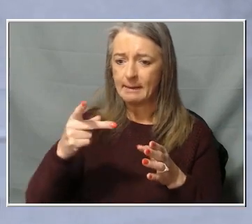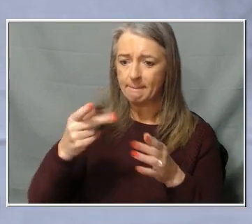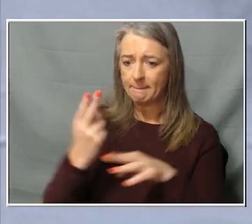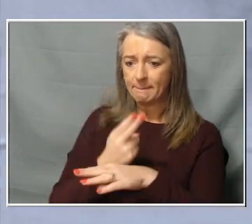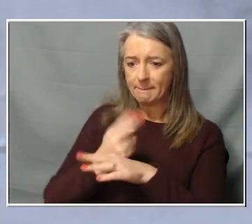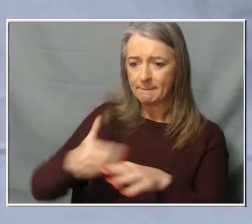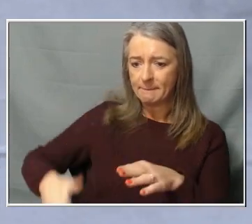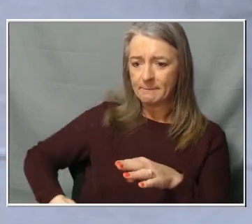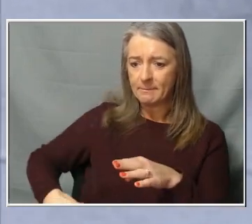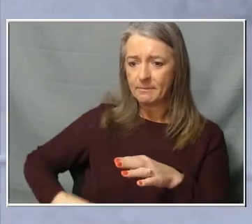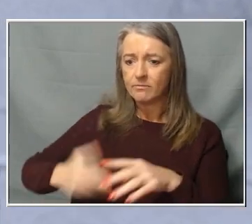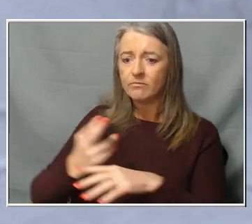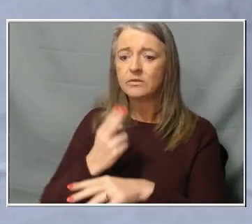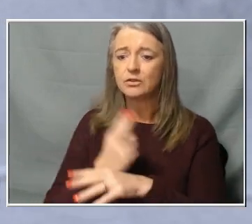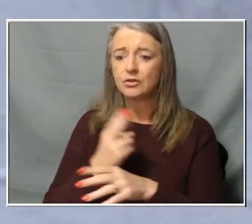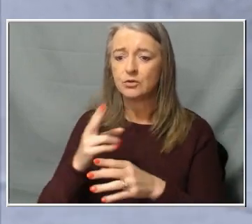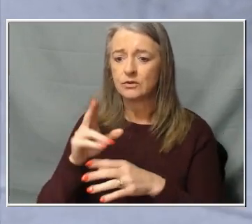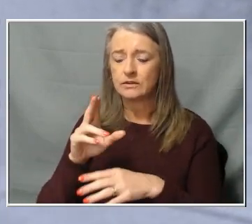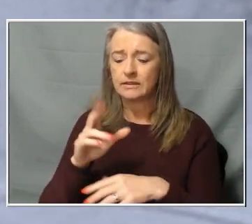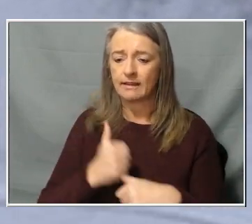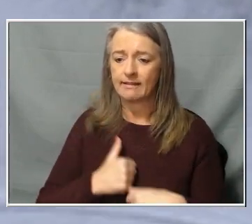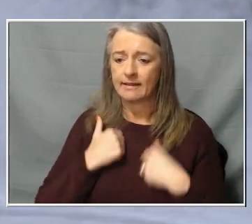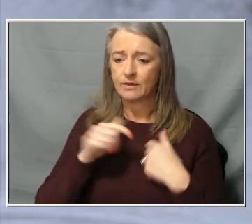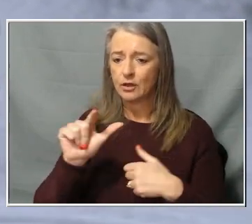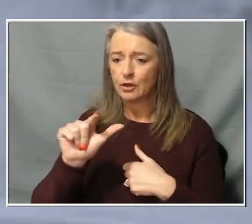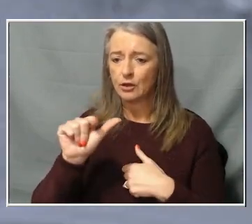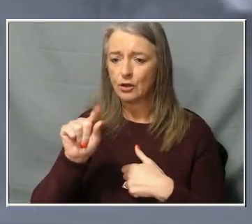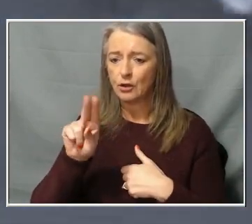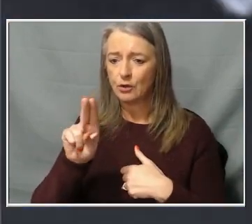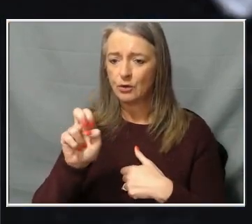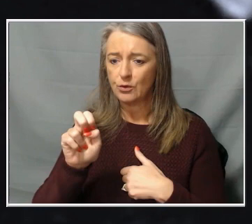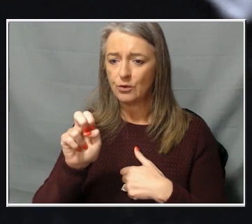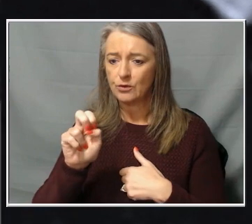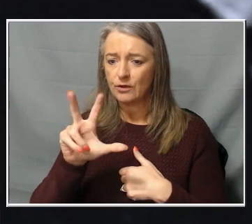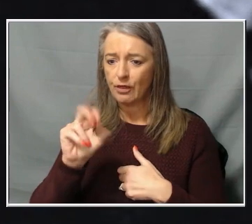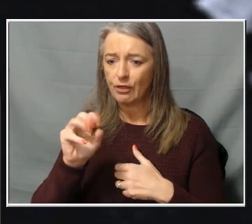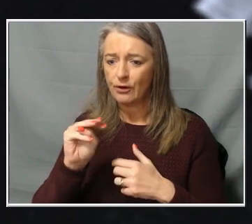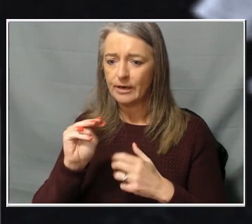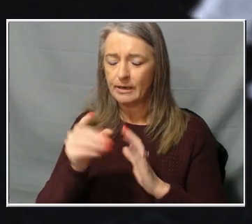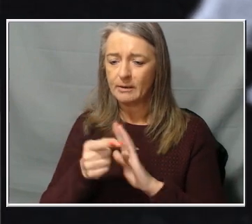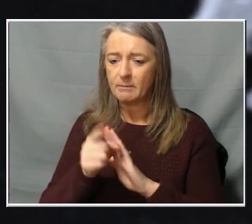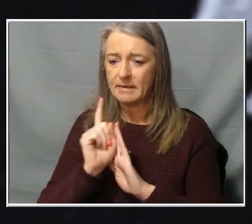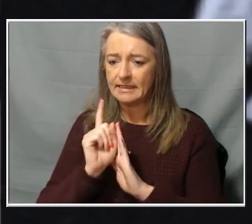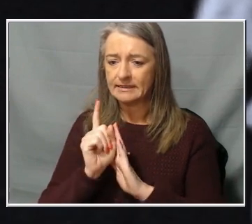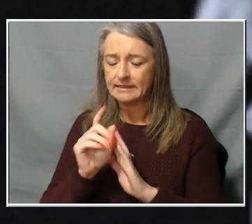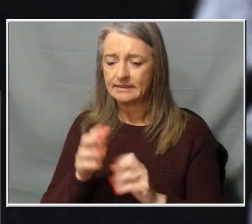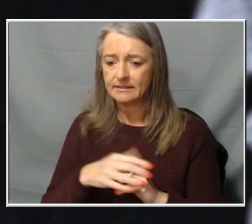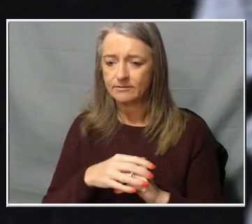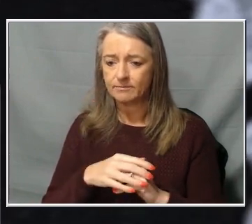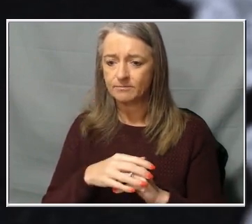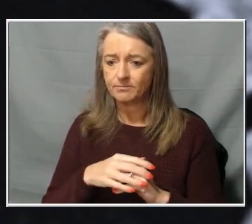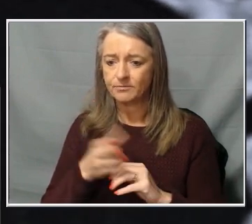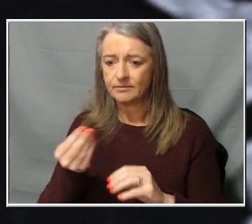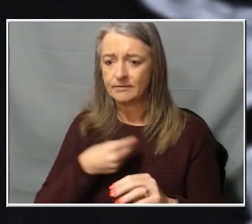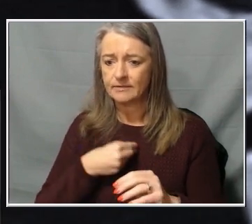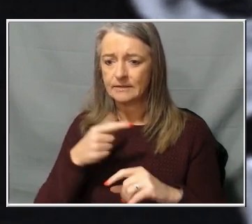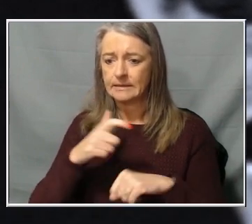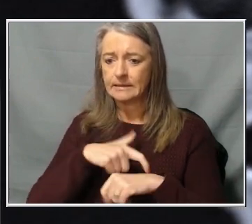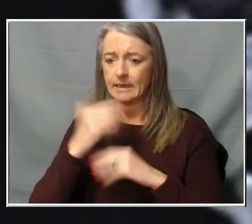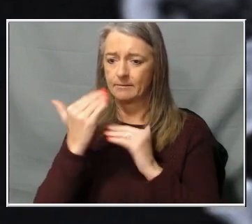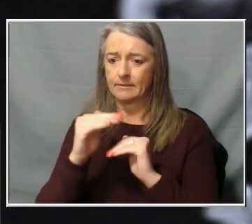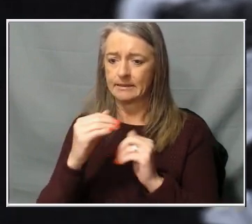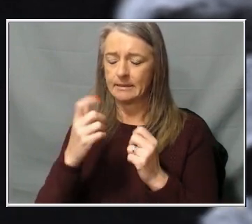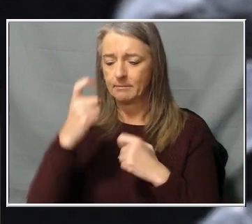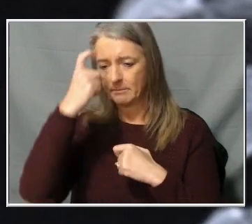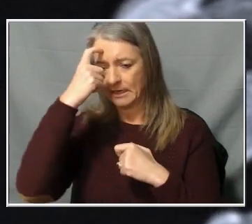Dr. Ebersol delivered the life-saving superglue in less than 30 minutes. I was essentially giving myself a time frame in my mind.